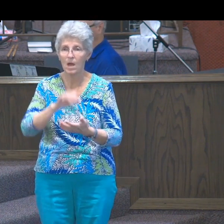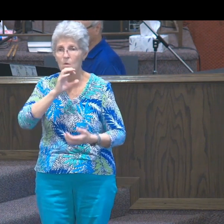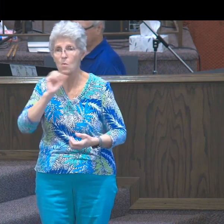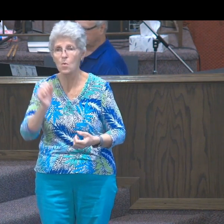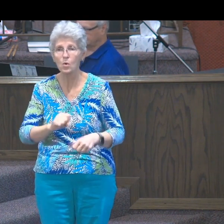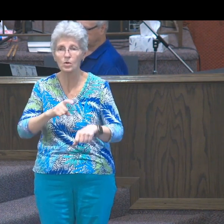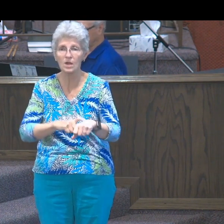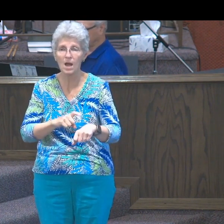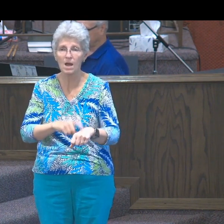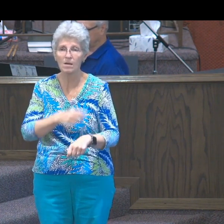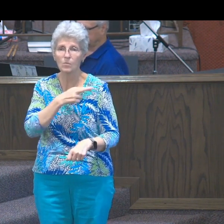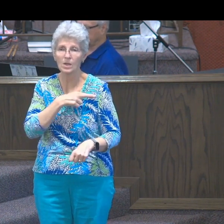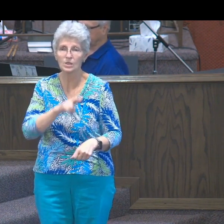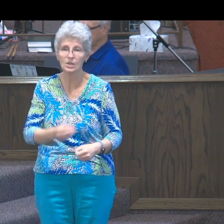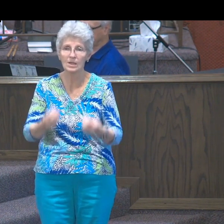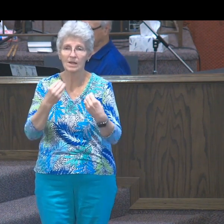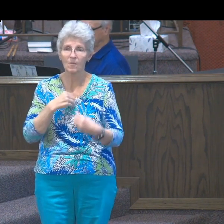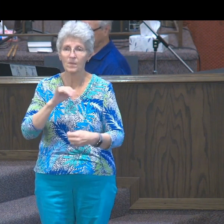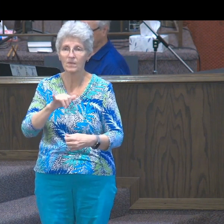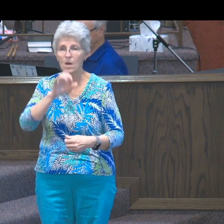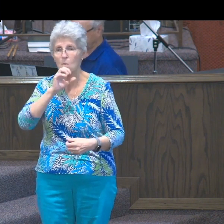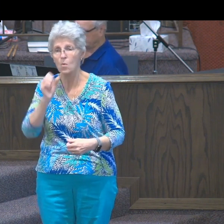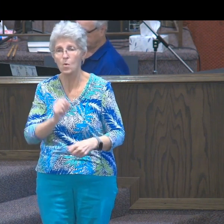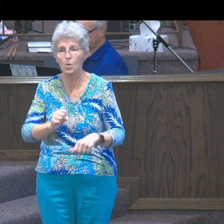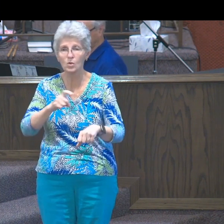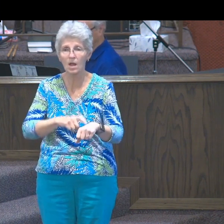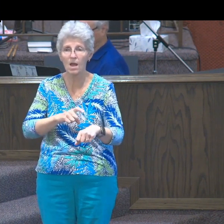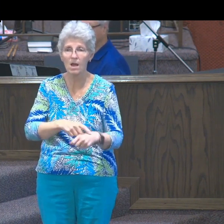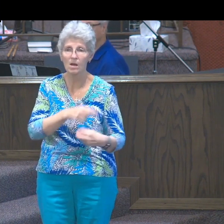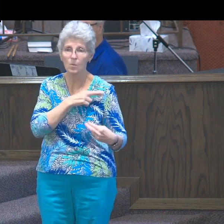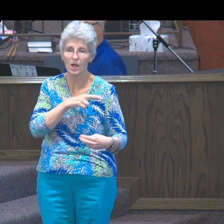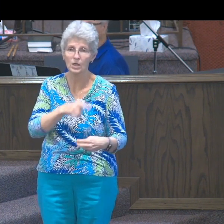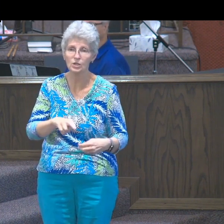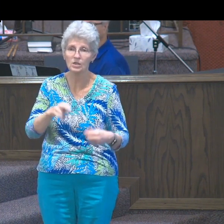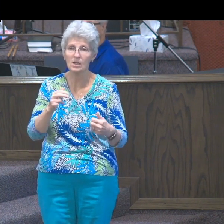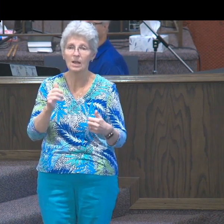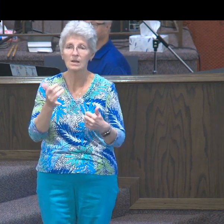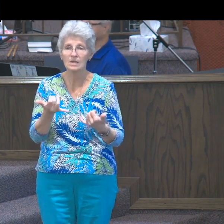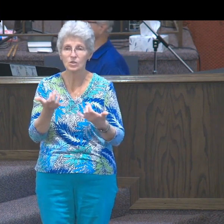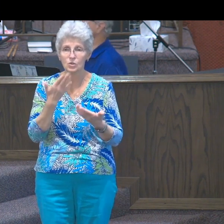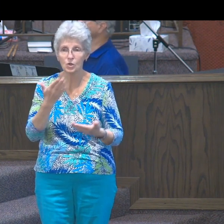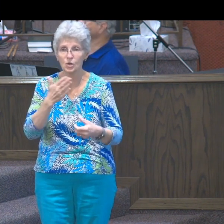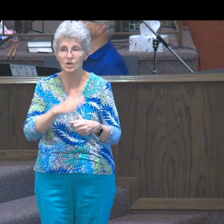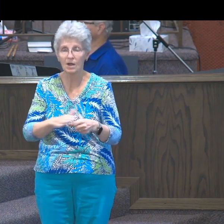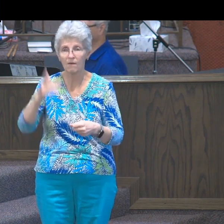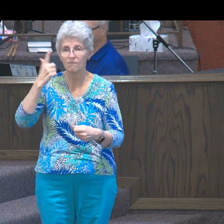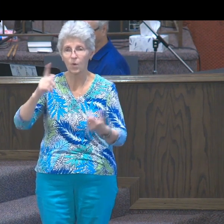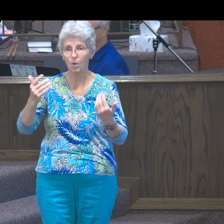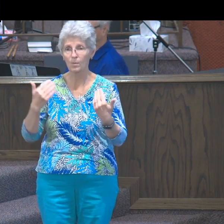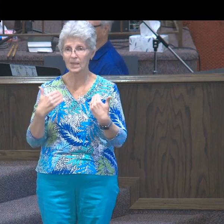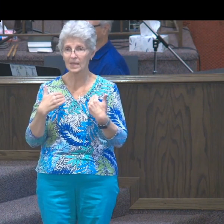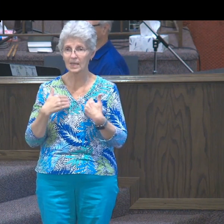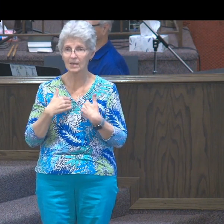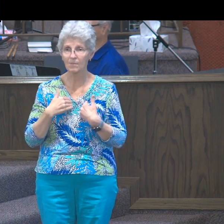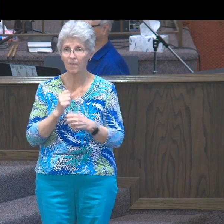Give me that old time religion. Give me that old time religion. It's good enough for